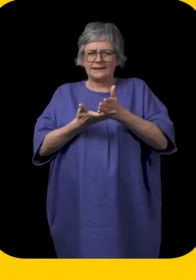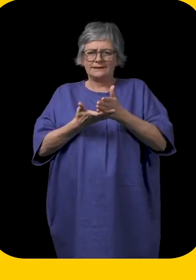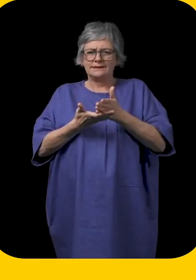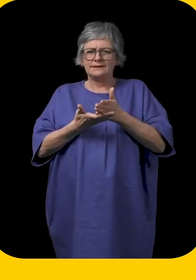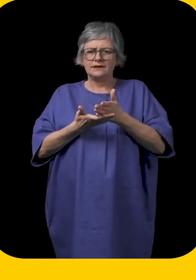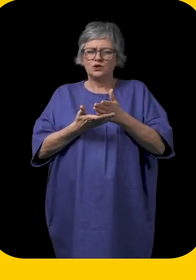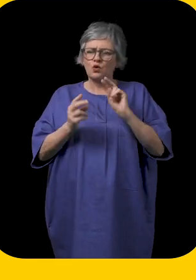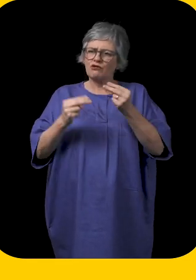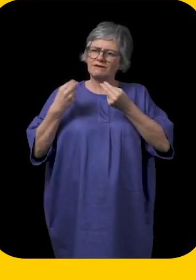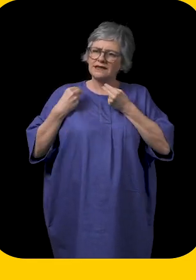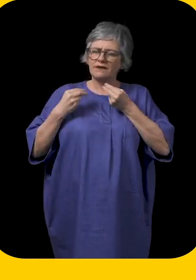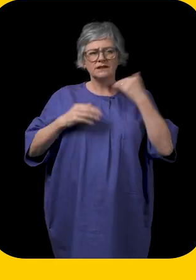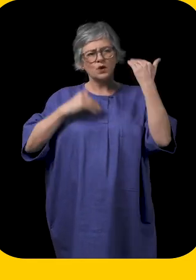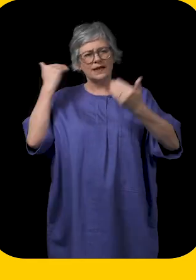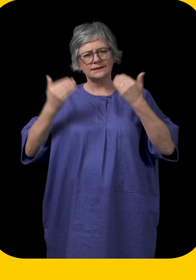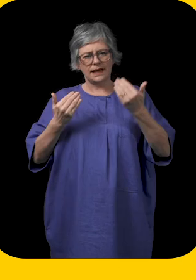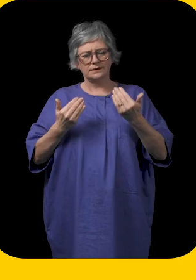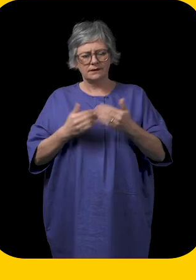And so then reflecting on this as an adult.